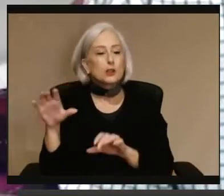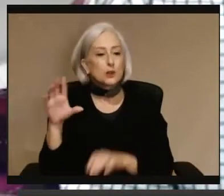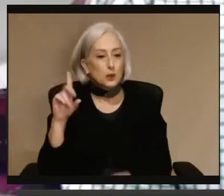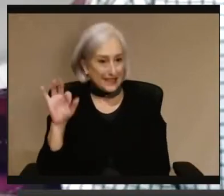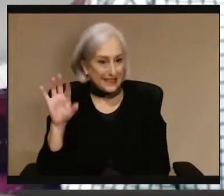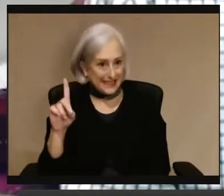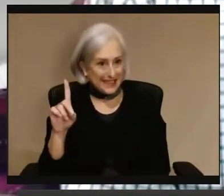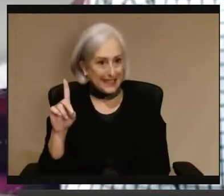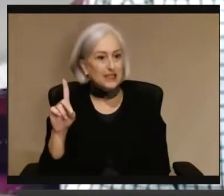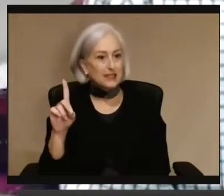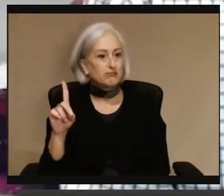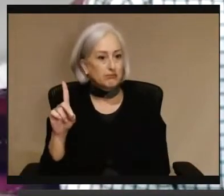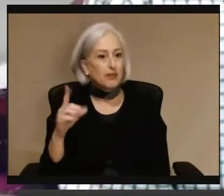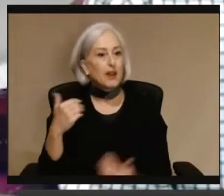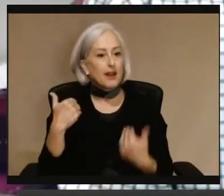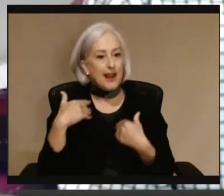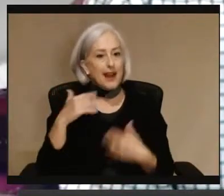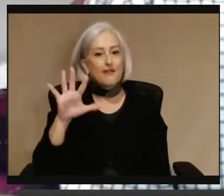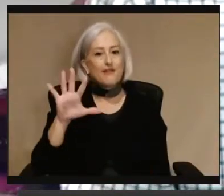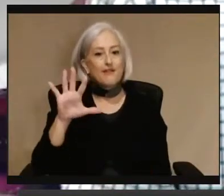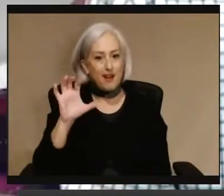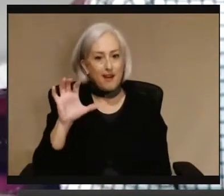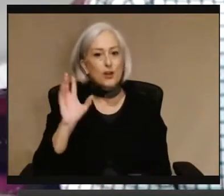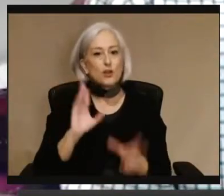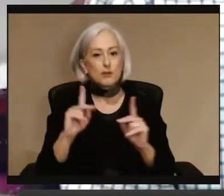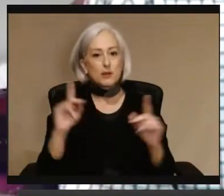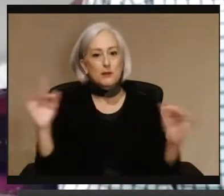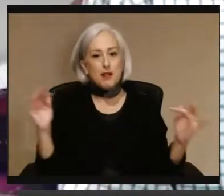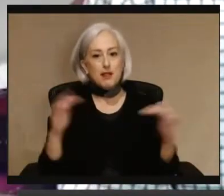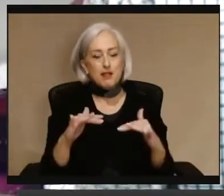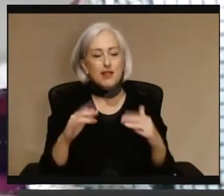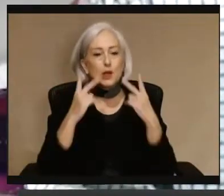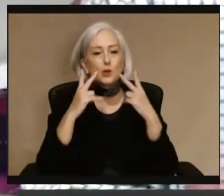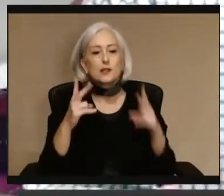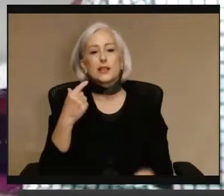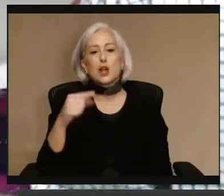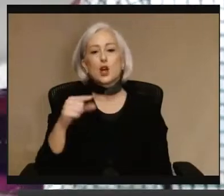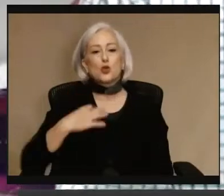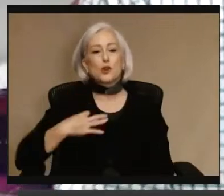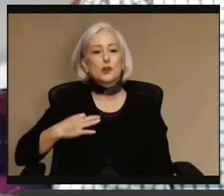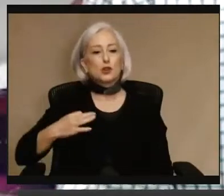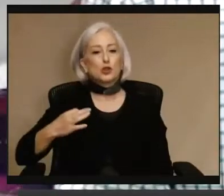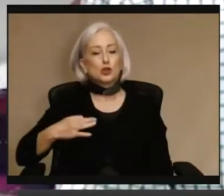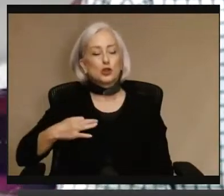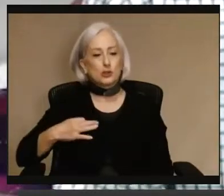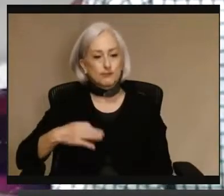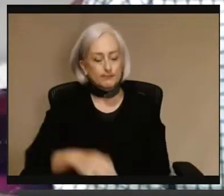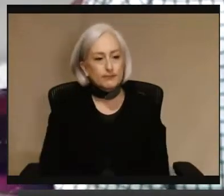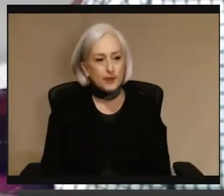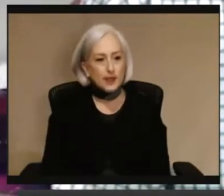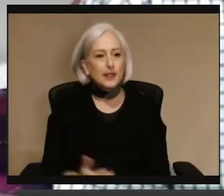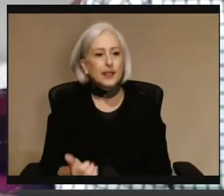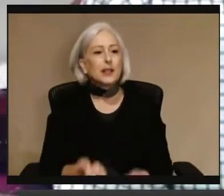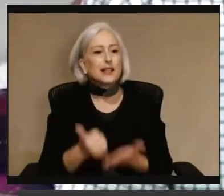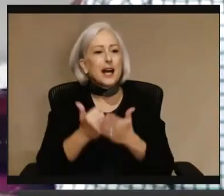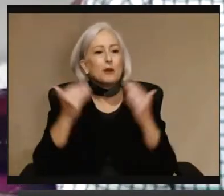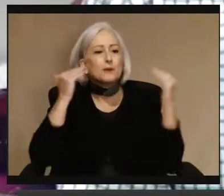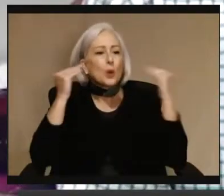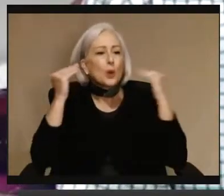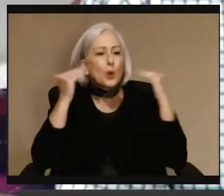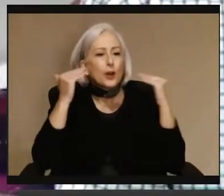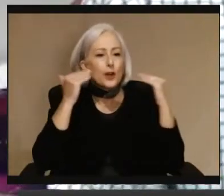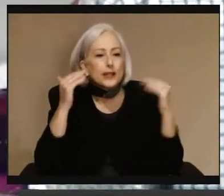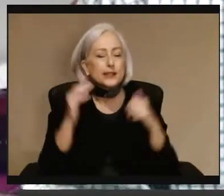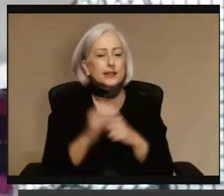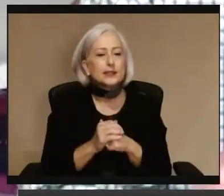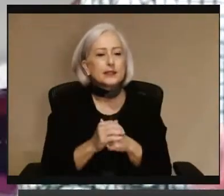500 people in green shirts out there supporting our cause. And it was more of an awareness event, but what interested me a lot was